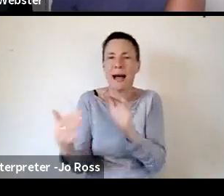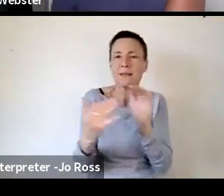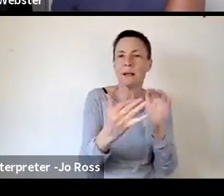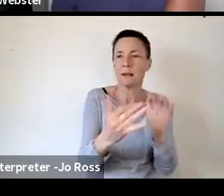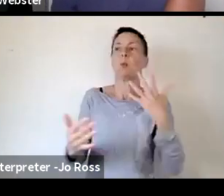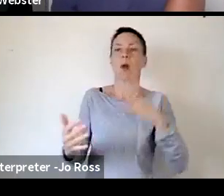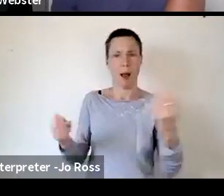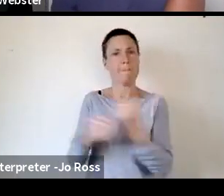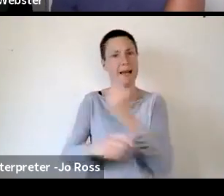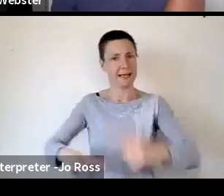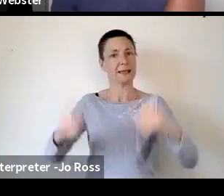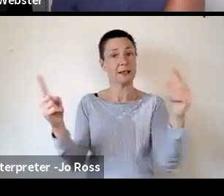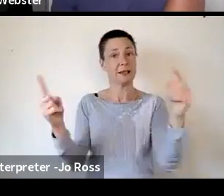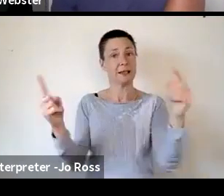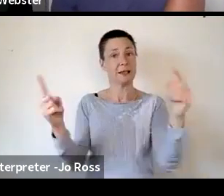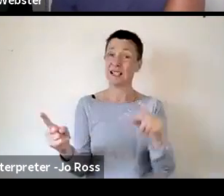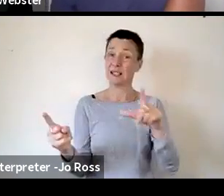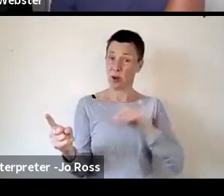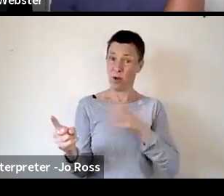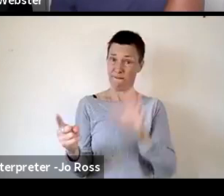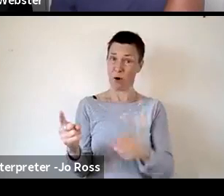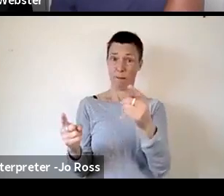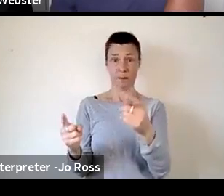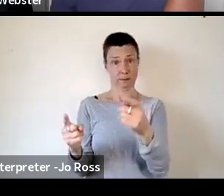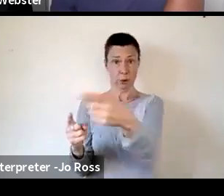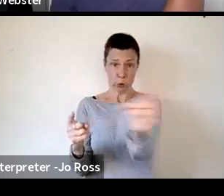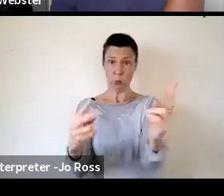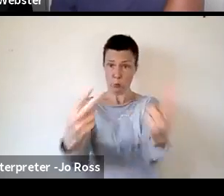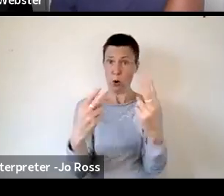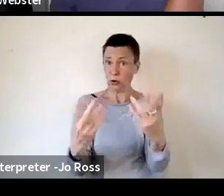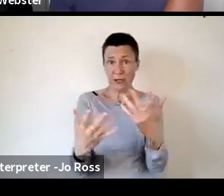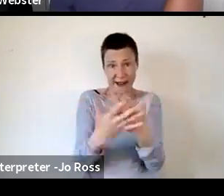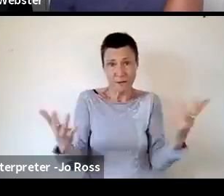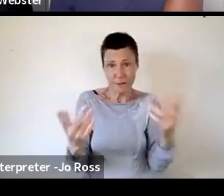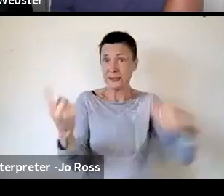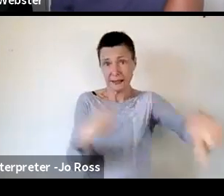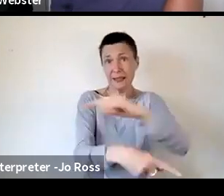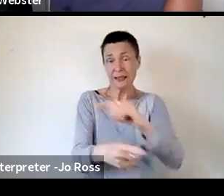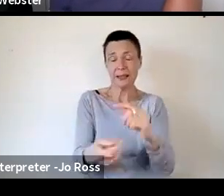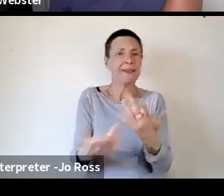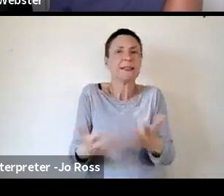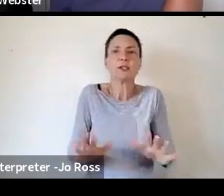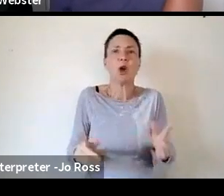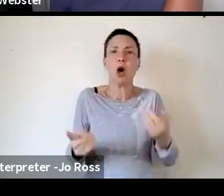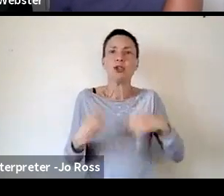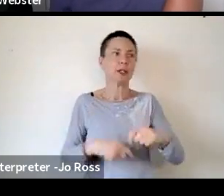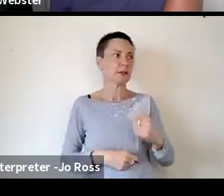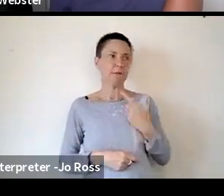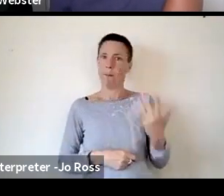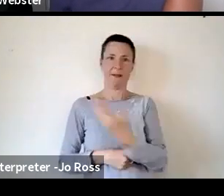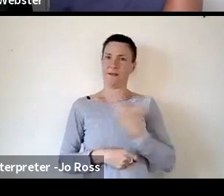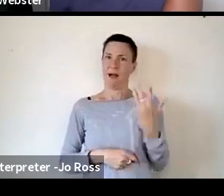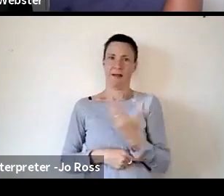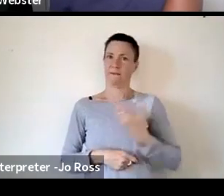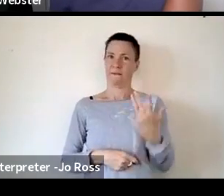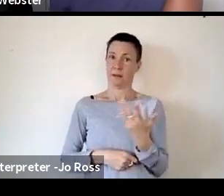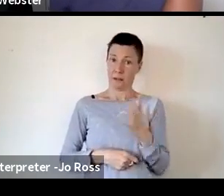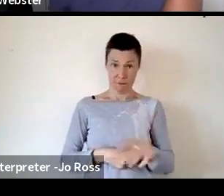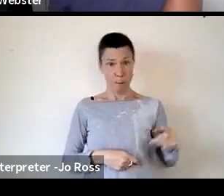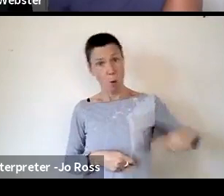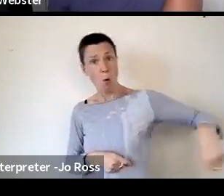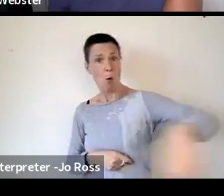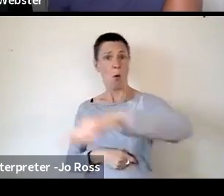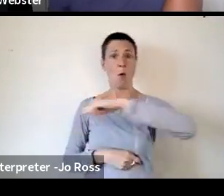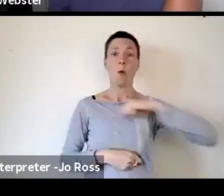making a difference. And it's all down to you guys watching and people out there. This isn't just going to come from the 5 of us in this room. It's going to come from all of